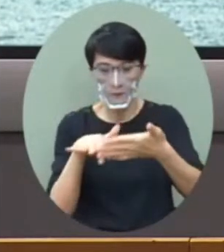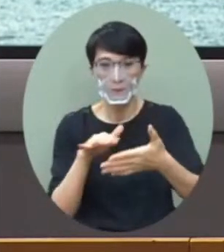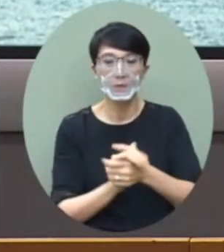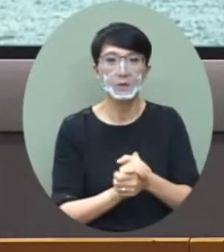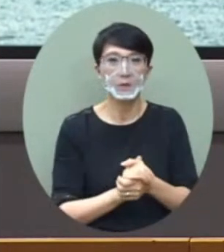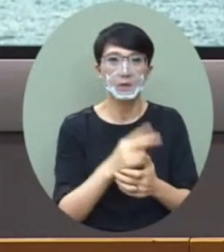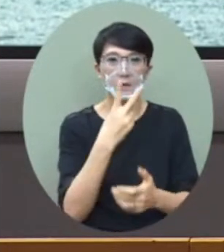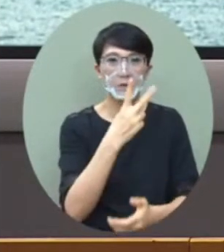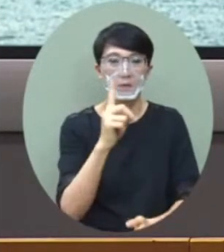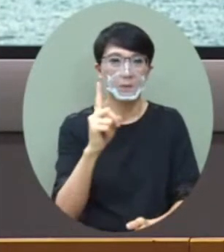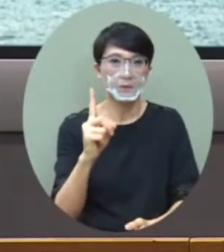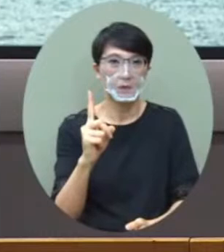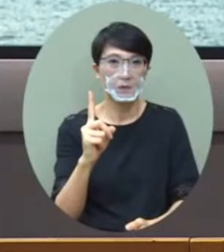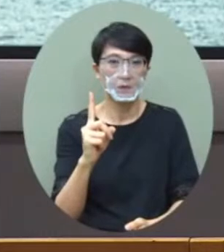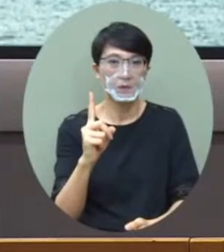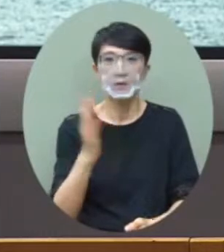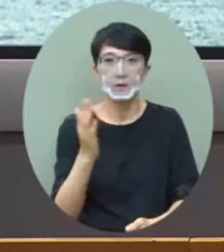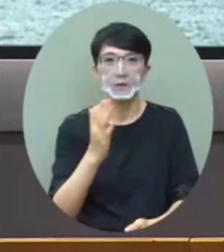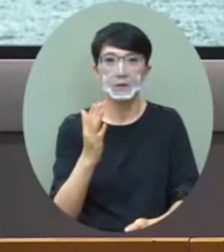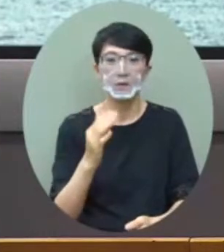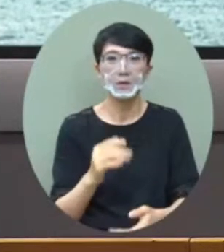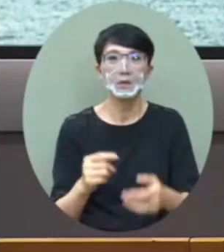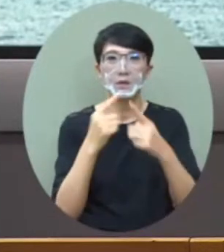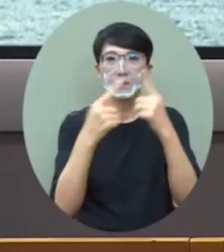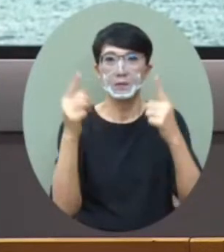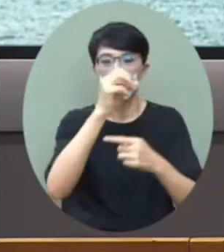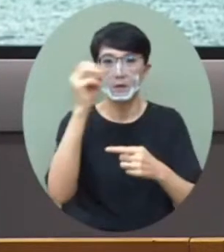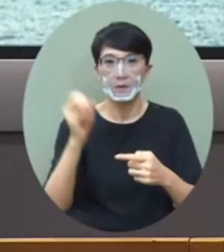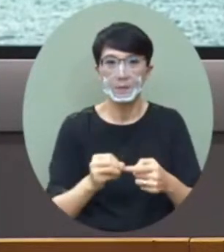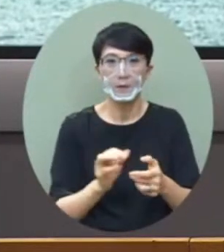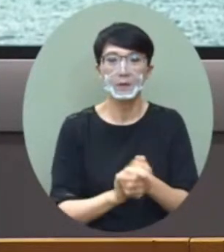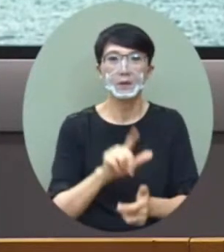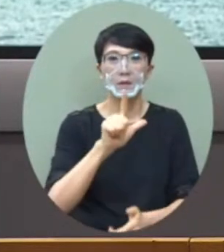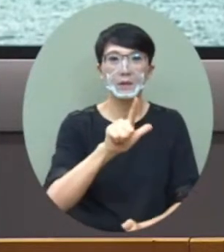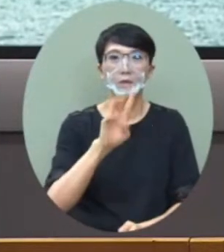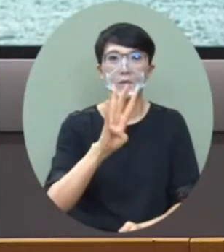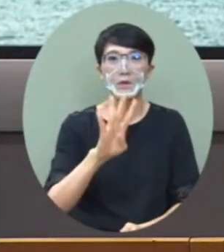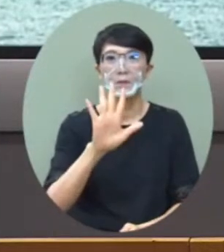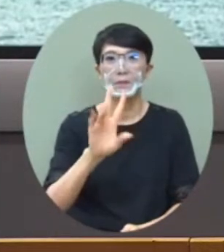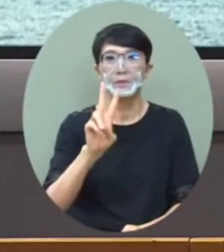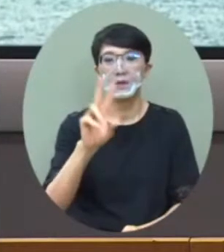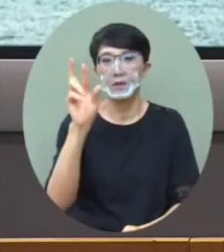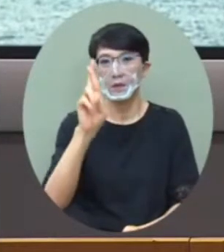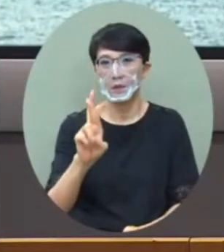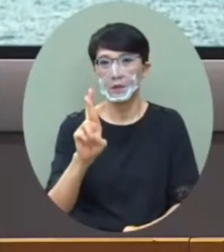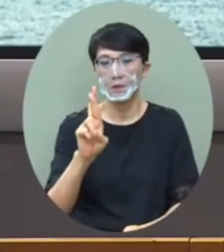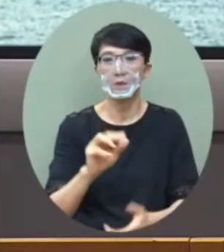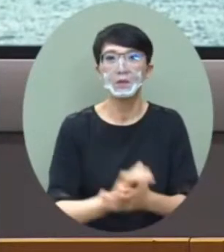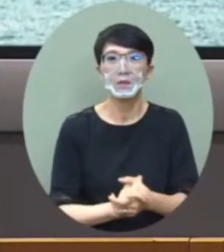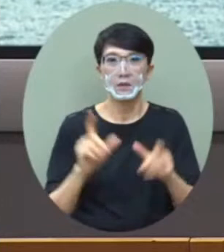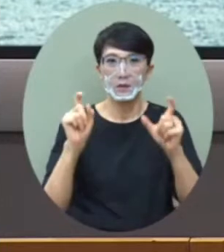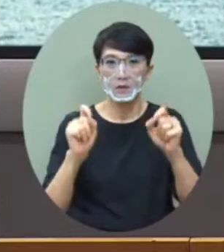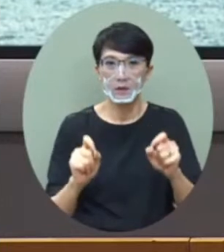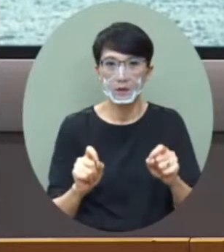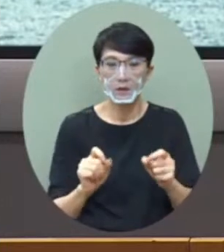where genetic analysis were done, 21 or about 11% of them carried 4